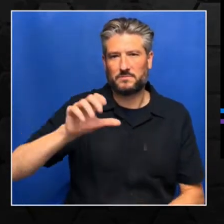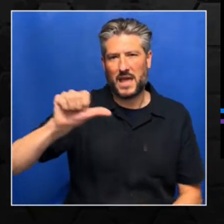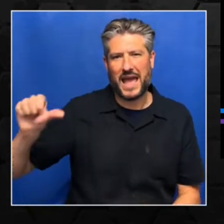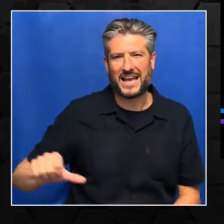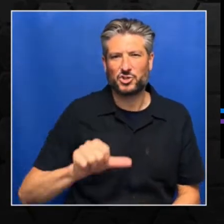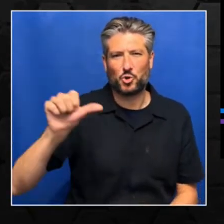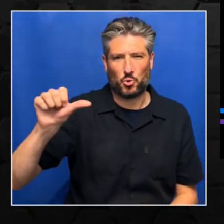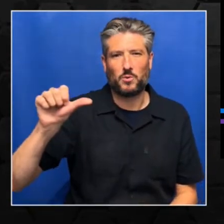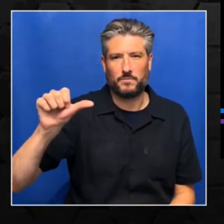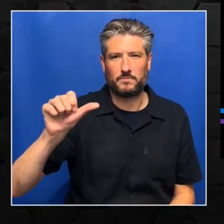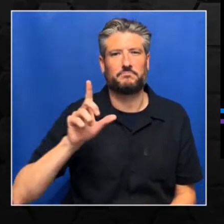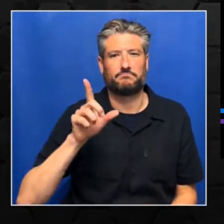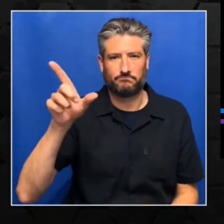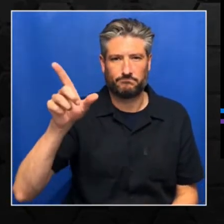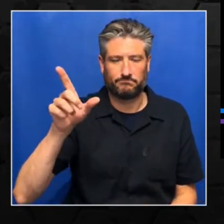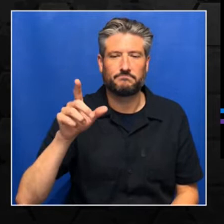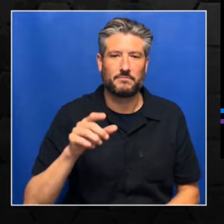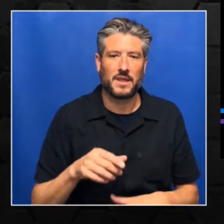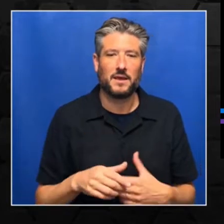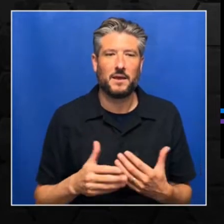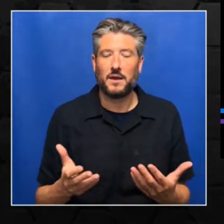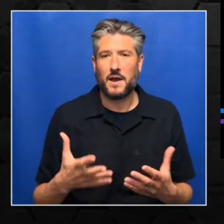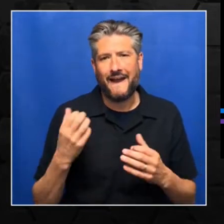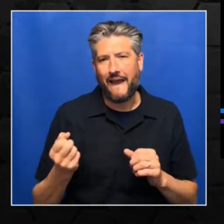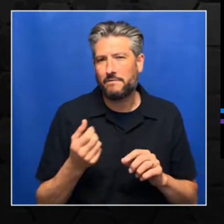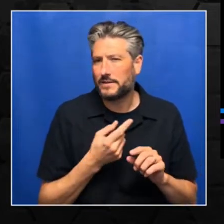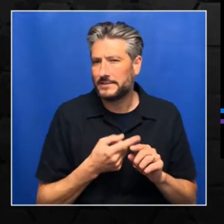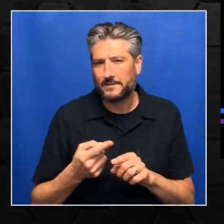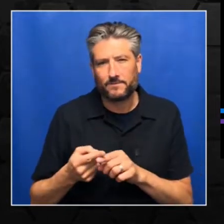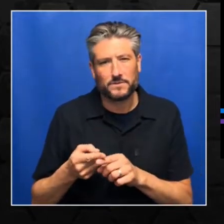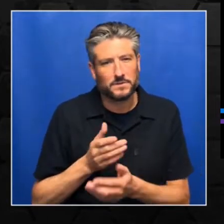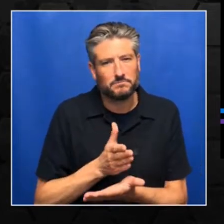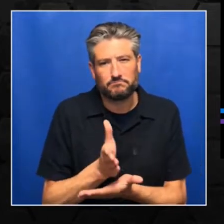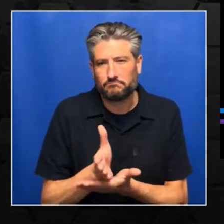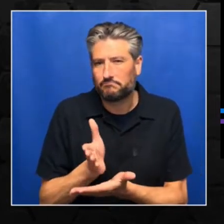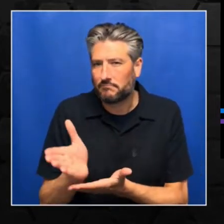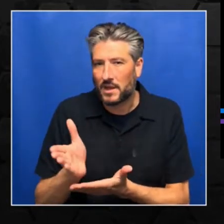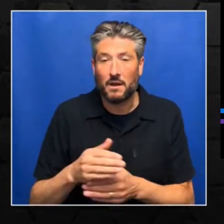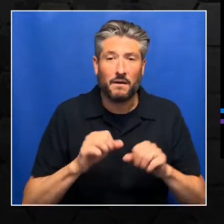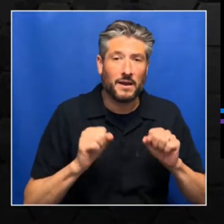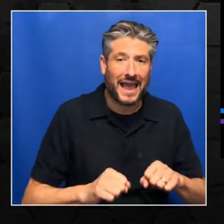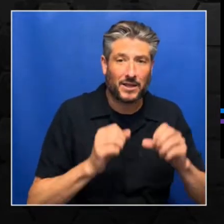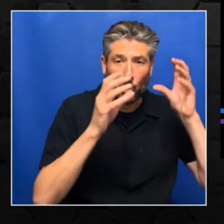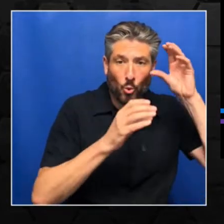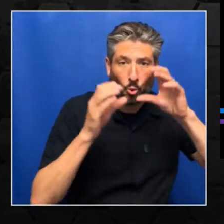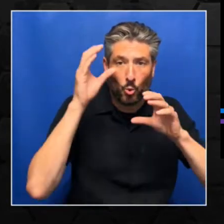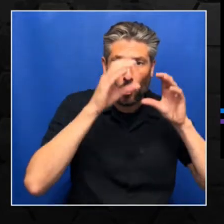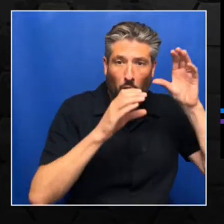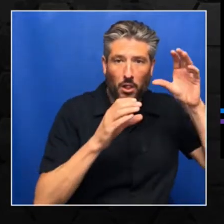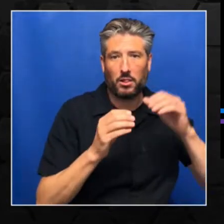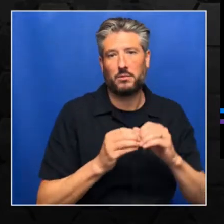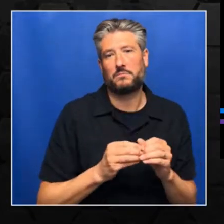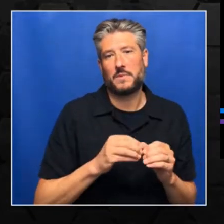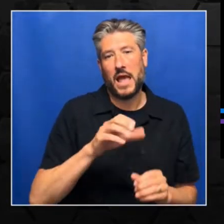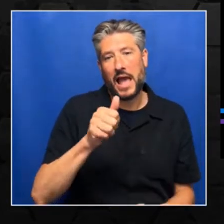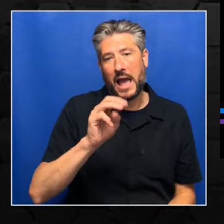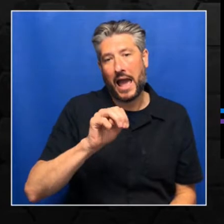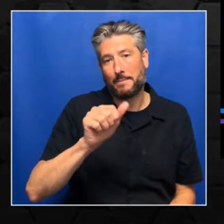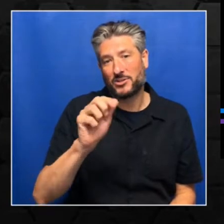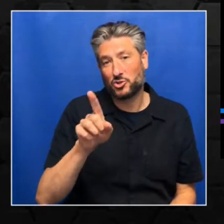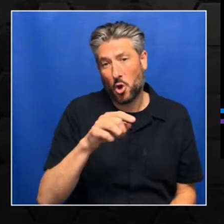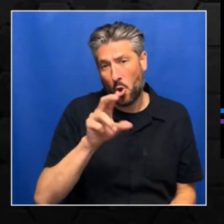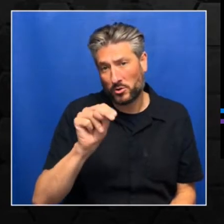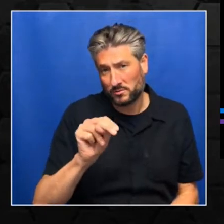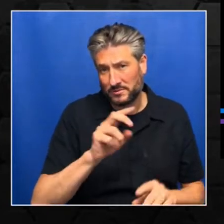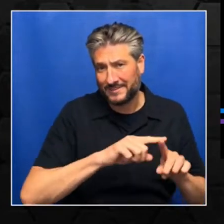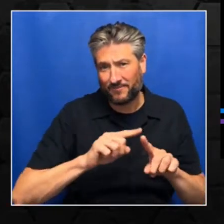various ways to tackle it. The other cloud providers, your Google, your Amazon, but for this instance, that's another disclaimer. For